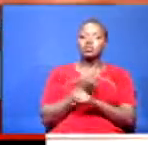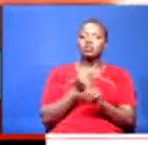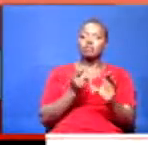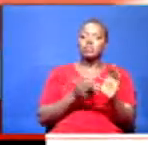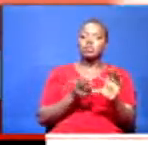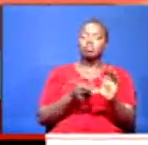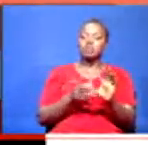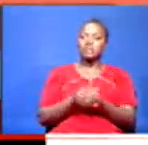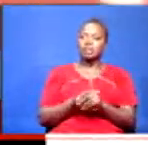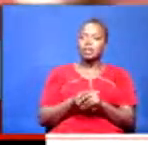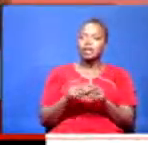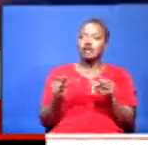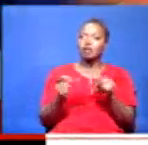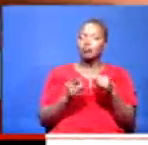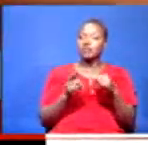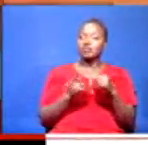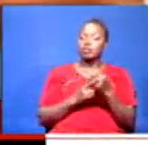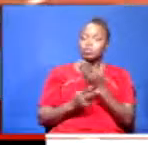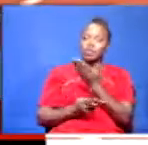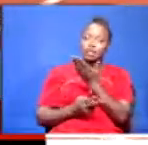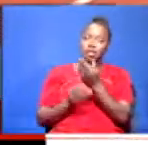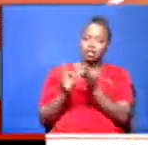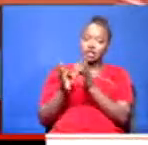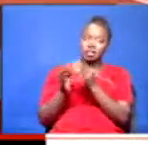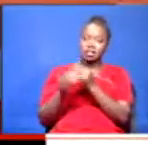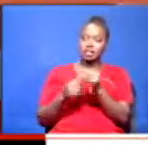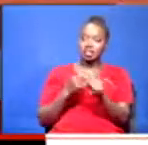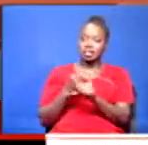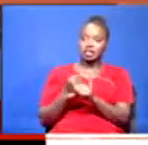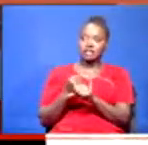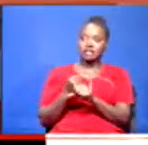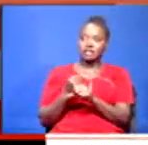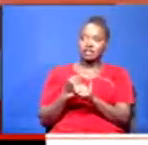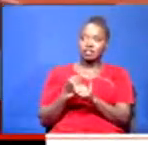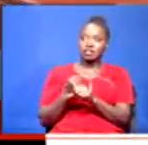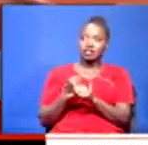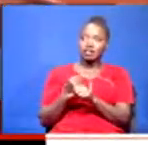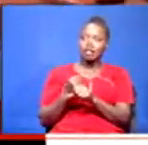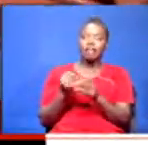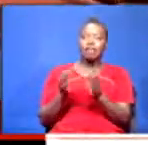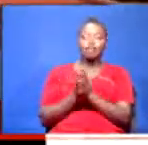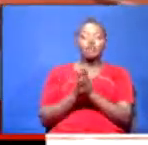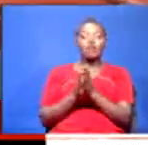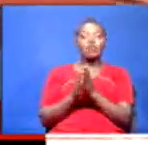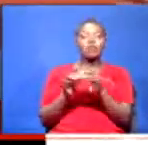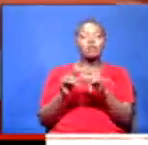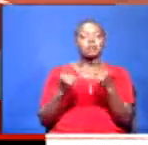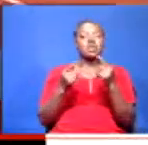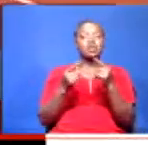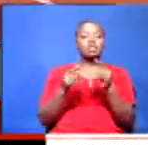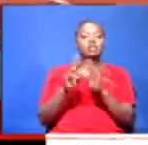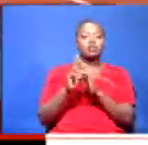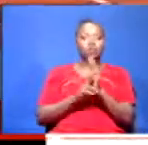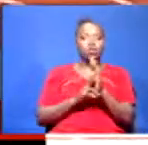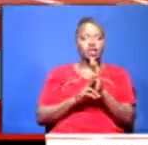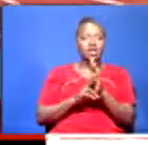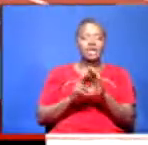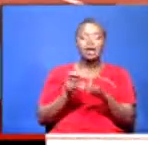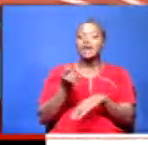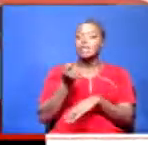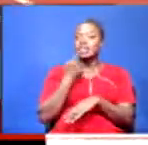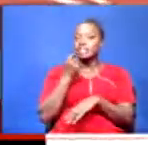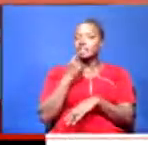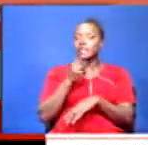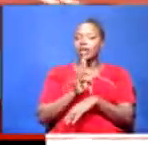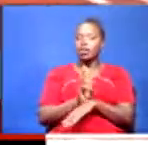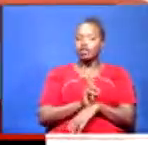In February, the three-year-old Blessing Okagbare was banned for multiple breaches of anti-doping rules. She was suspended during 2021